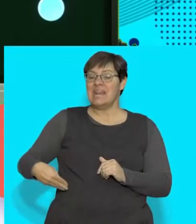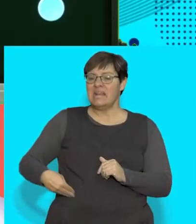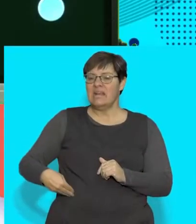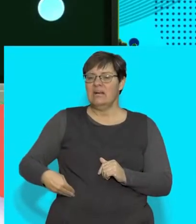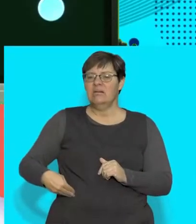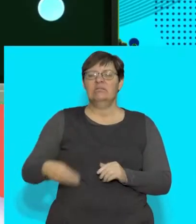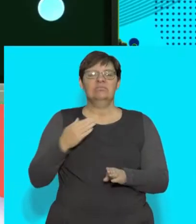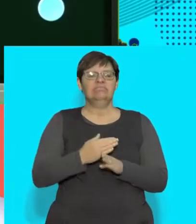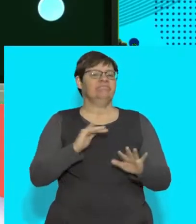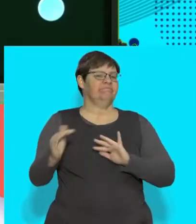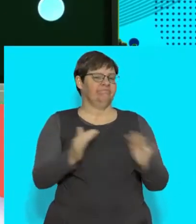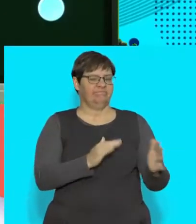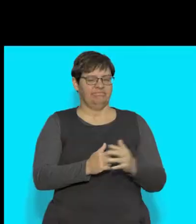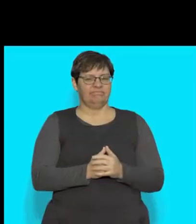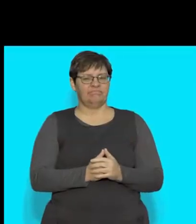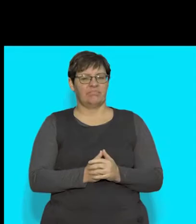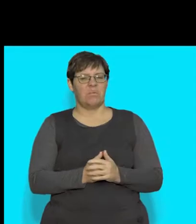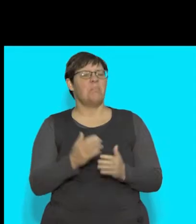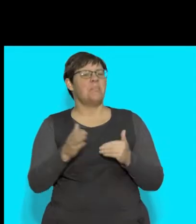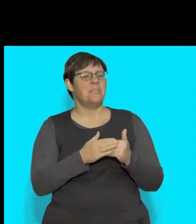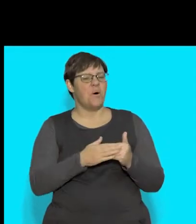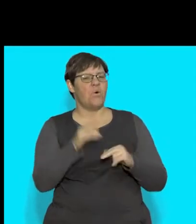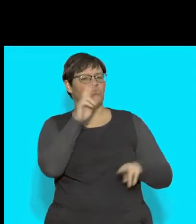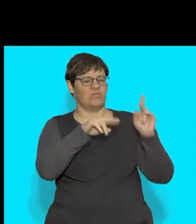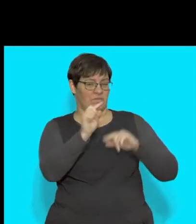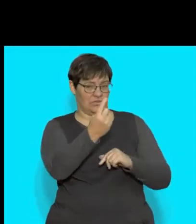us do a little bit of revision first.